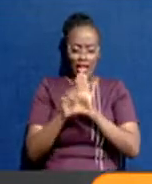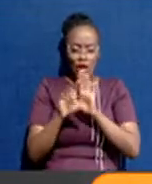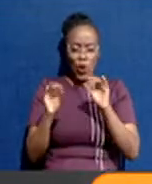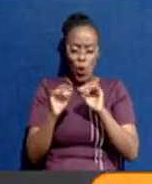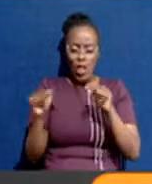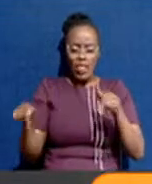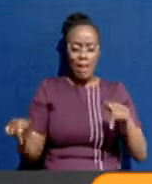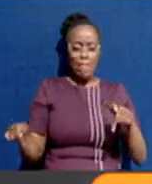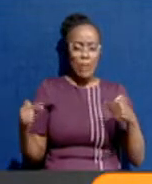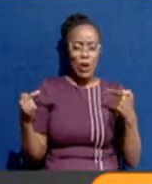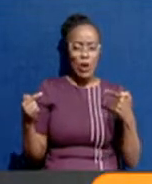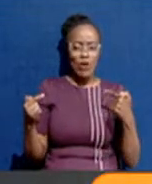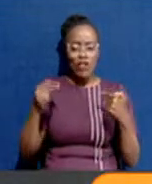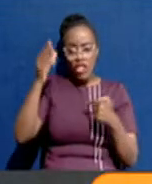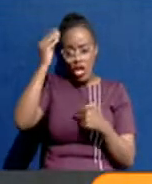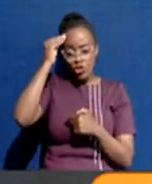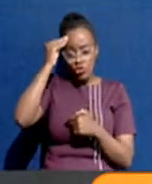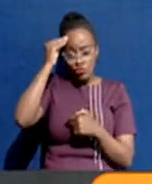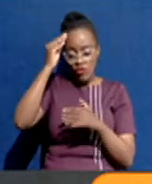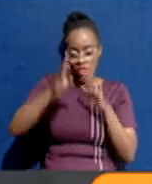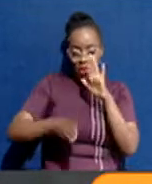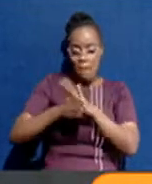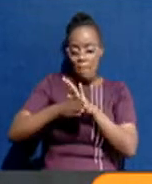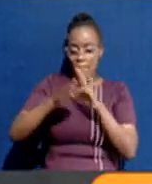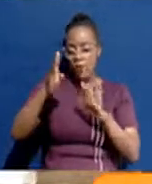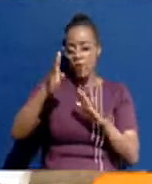ousting of the school's principal.